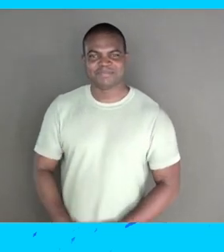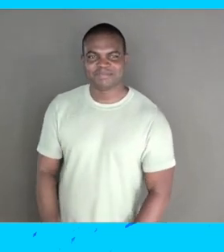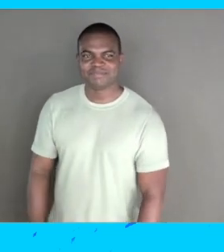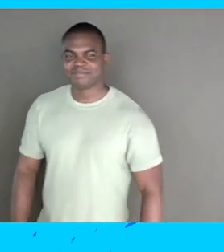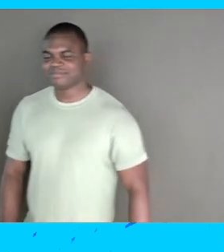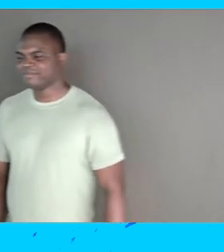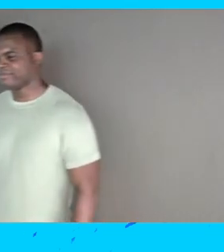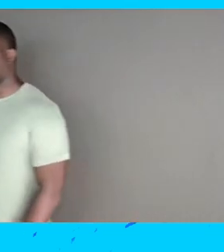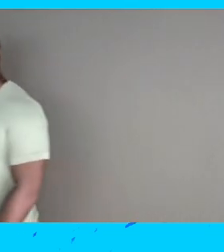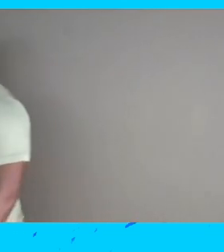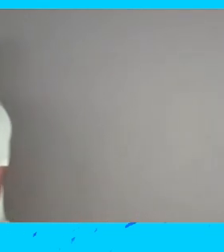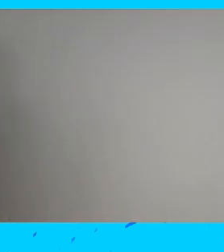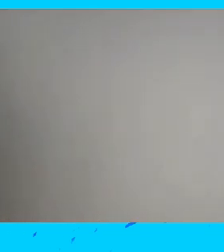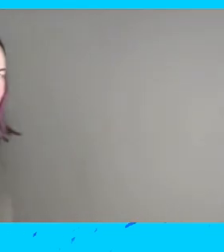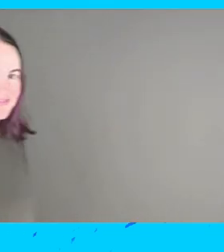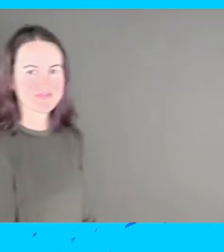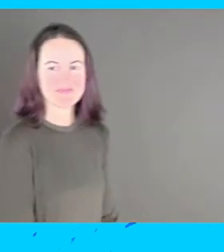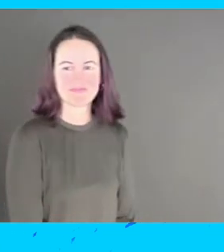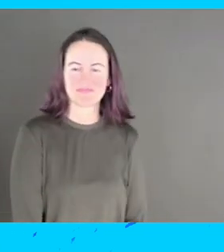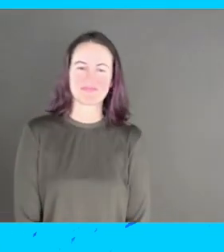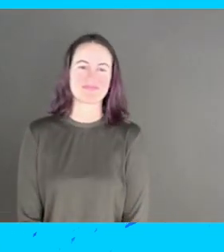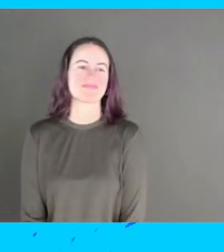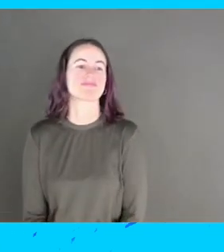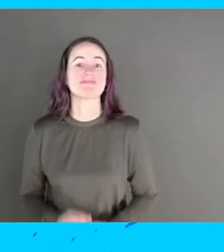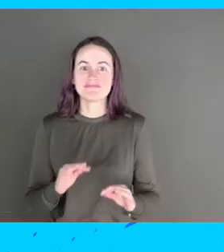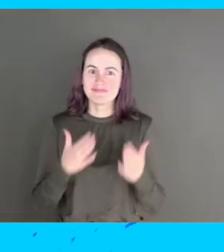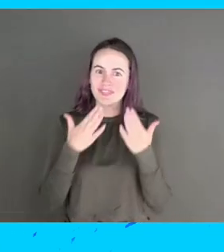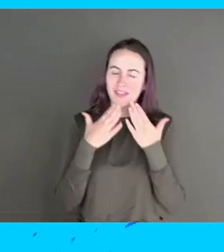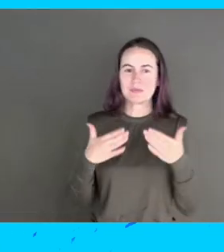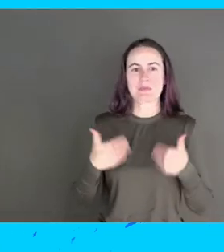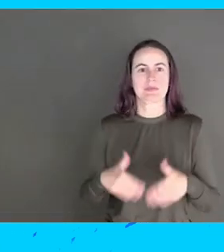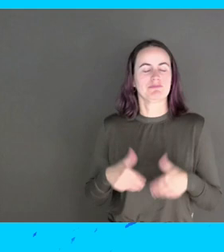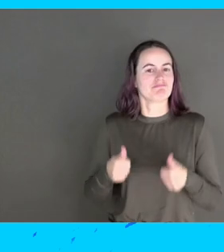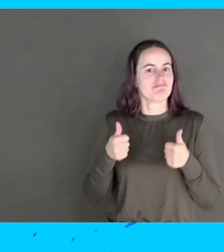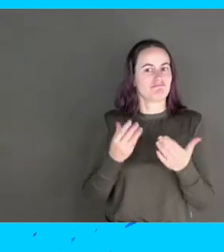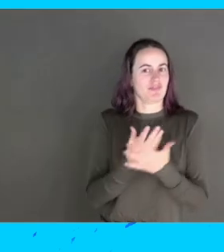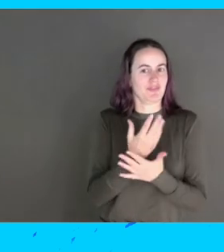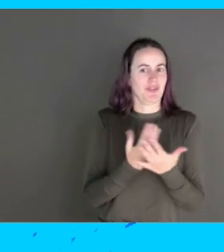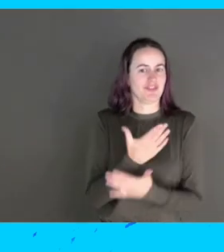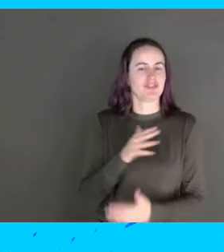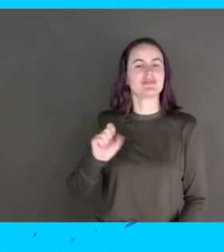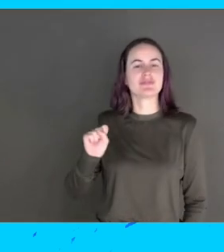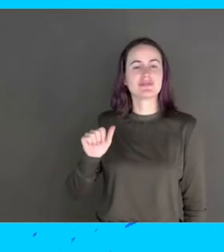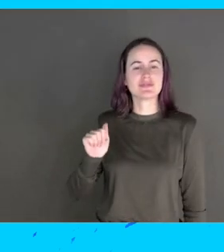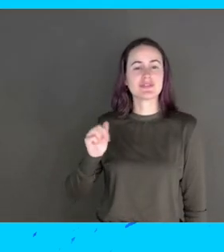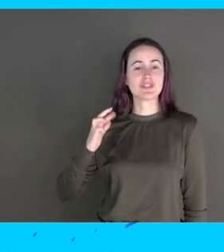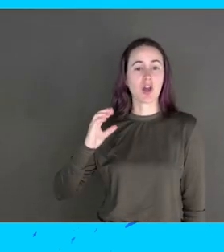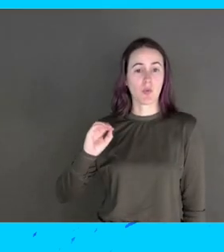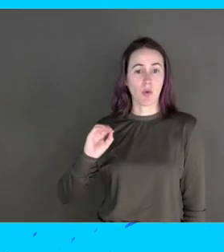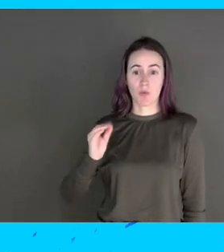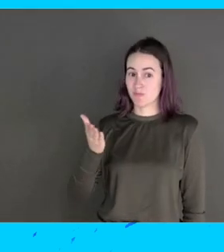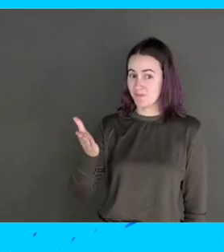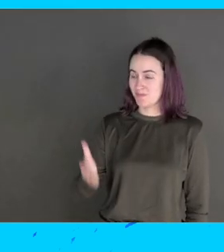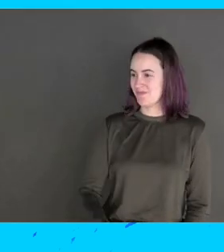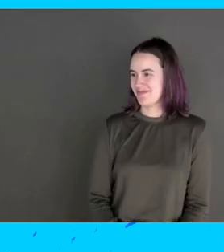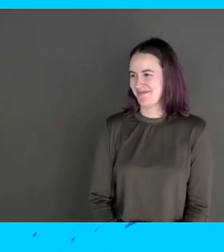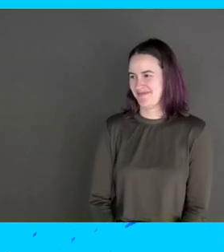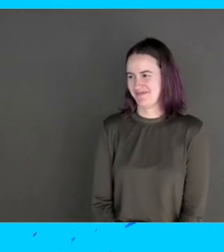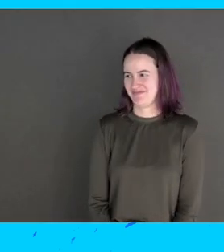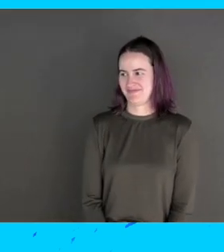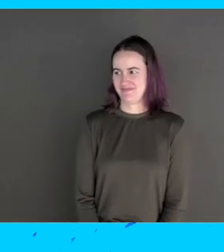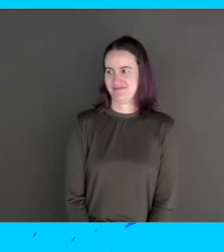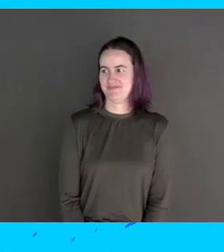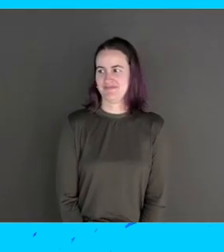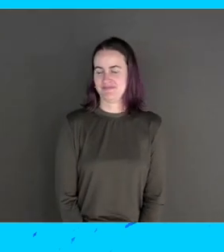to even here. So, Sarah, if you want to take us in with the next speaker. Yeah, thank you so much. So